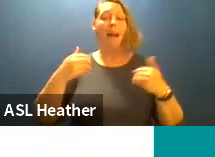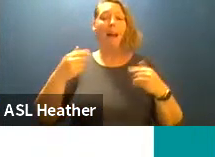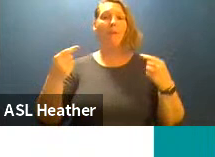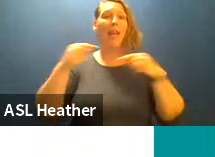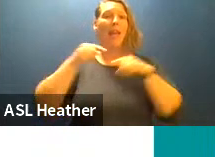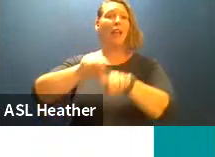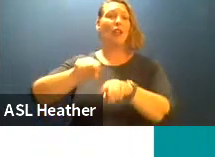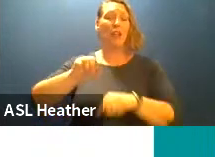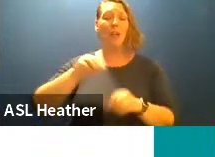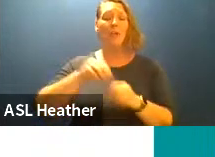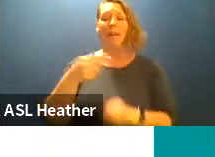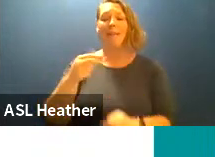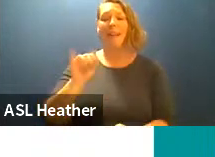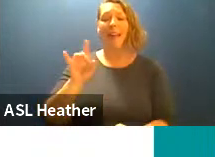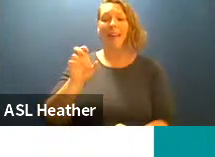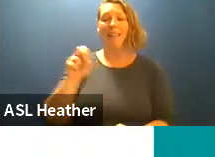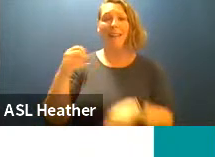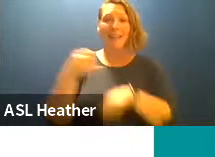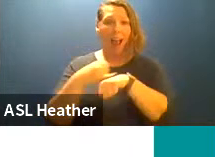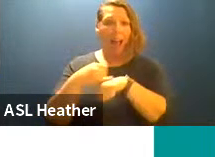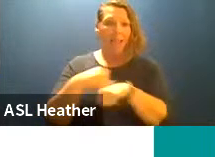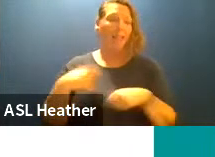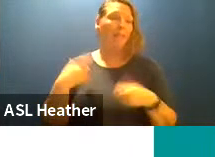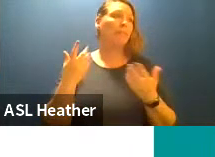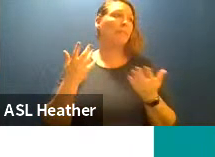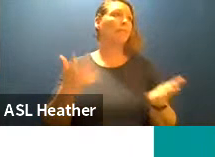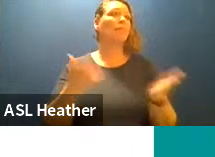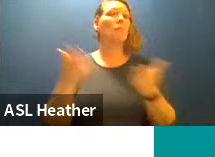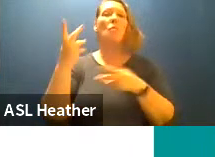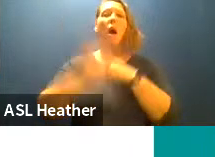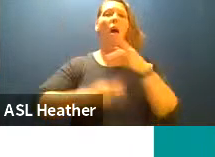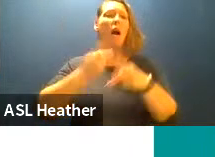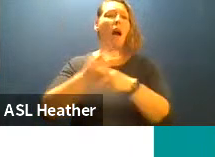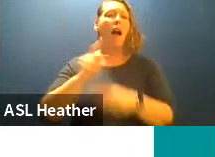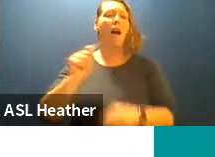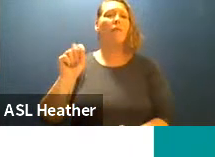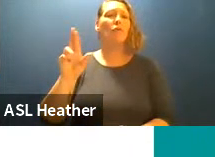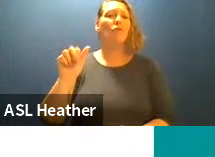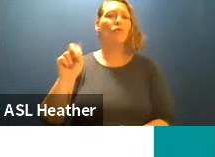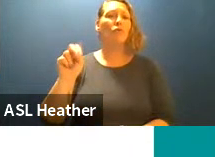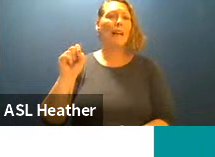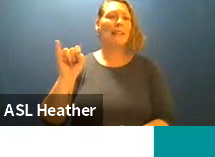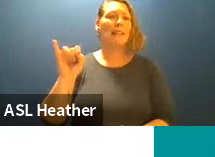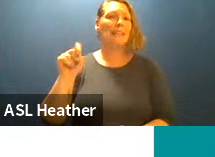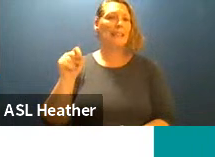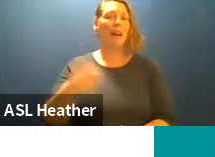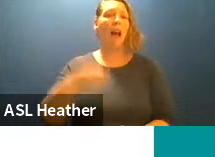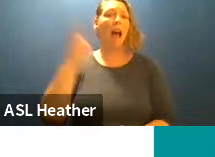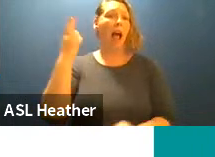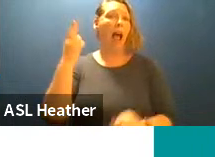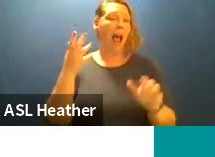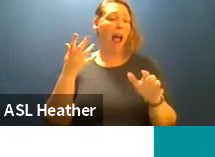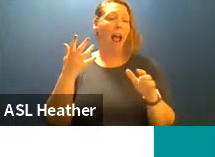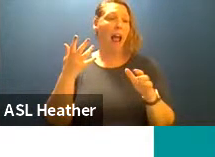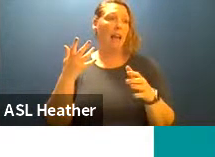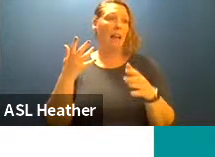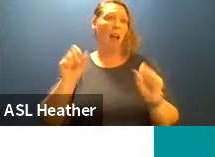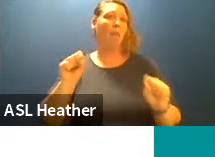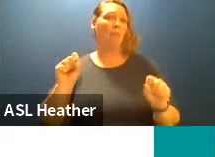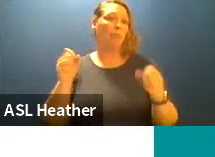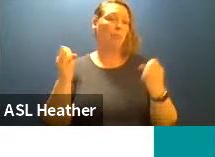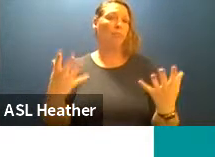Island, what type of transit, high capacity transit mode is going to be used